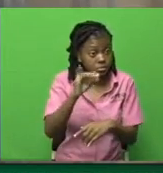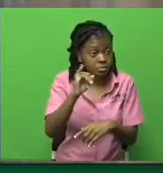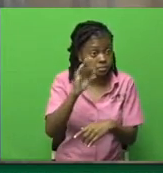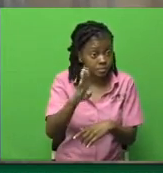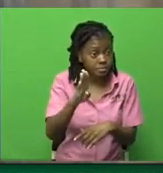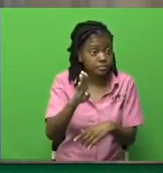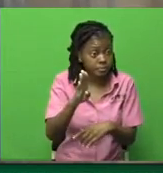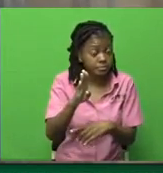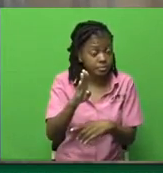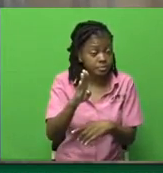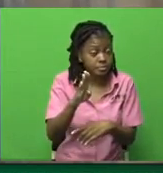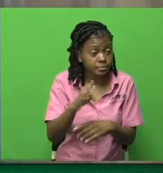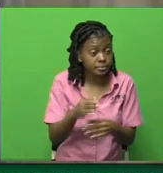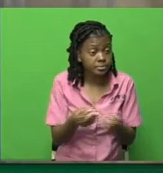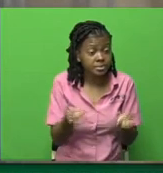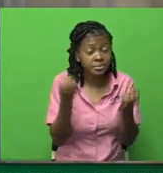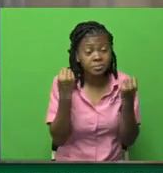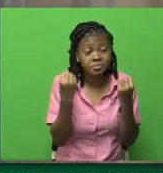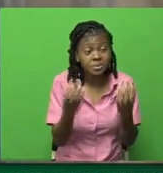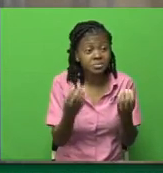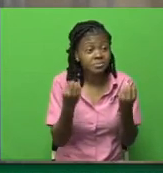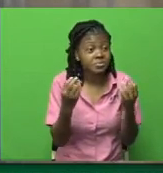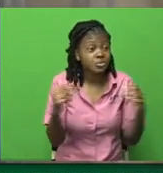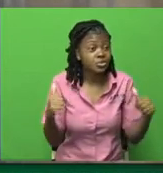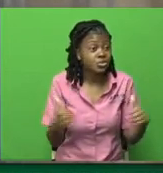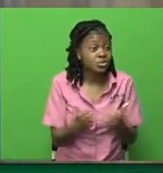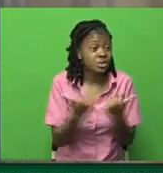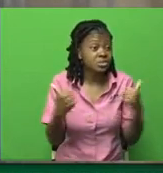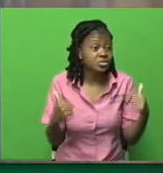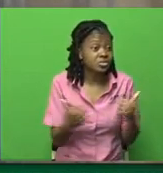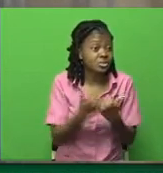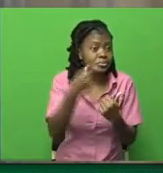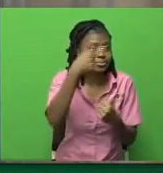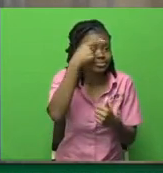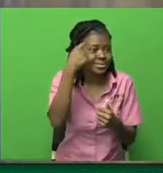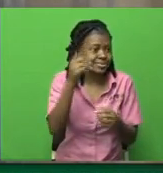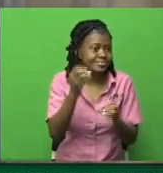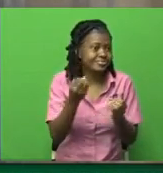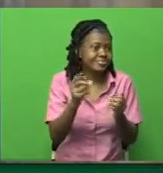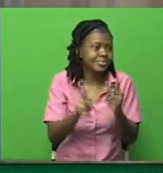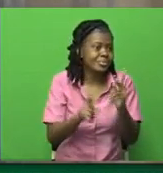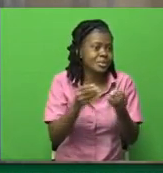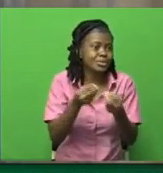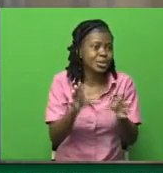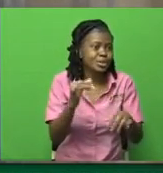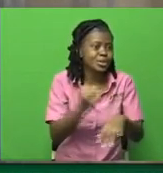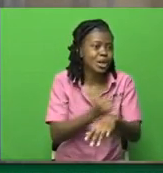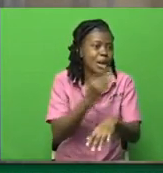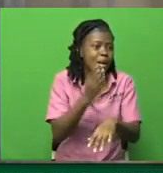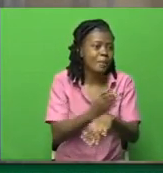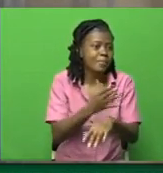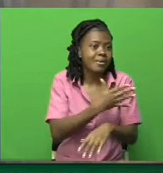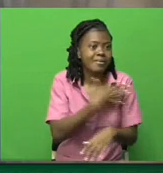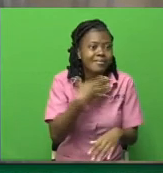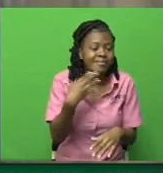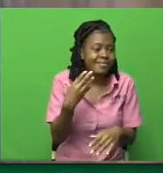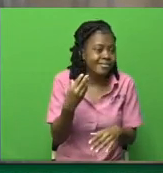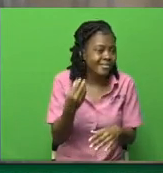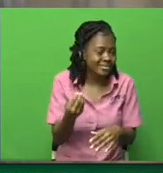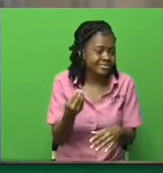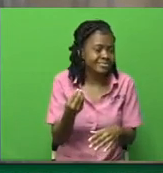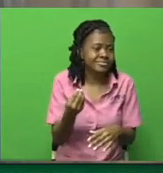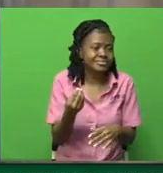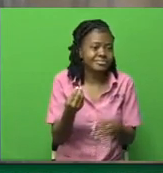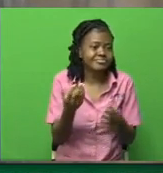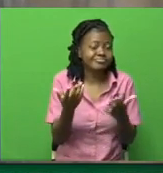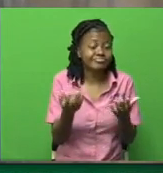challenged because of the falling number of contributors an erasing value of disbursement the value of displacement